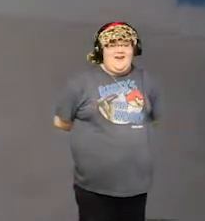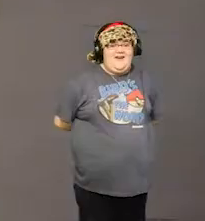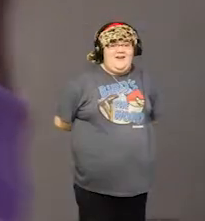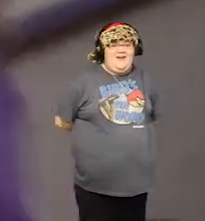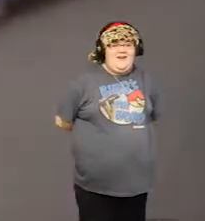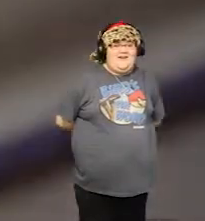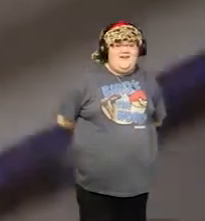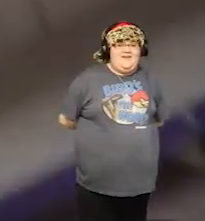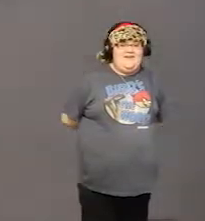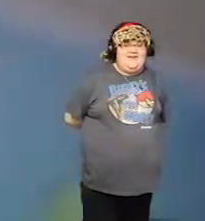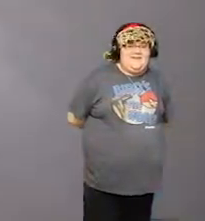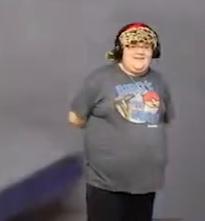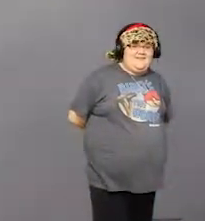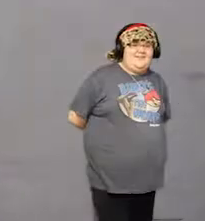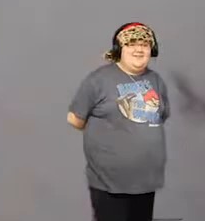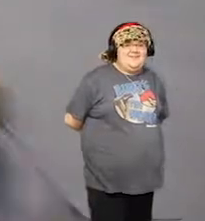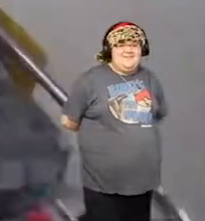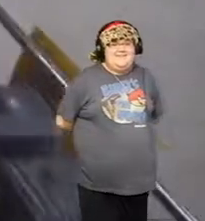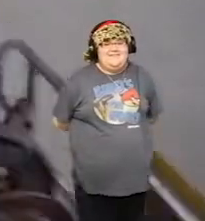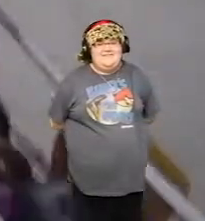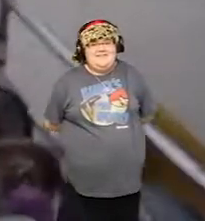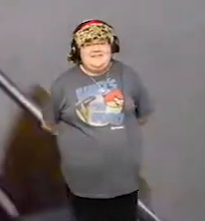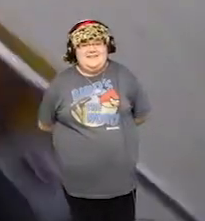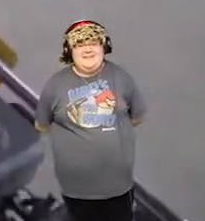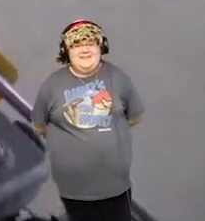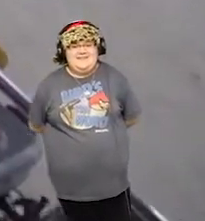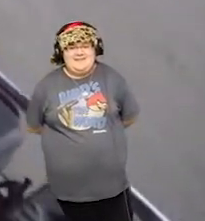go. Oh! I beat! Did you beat me?